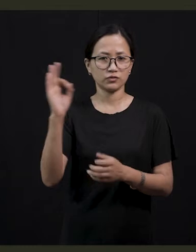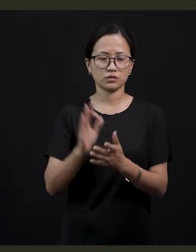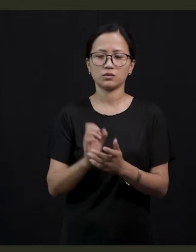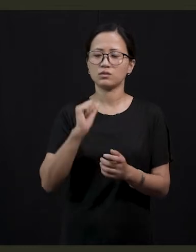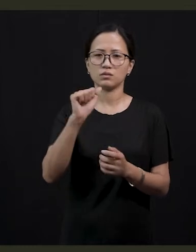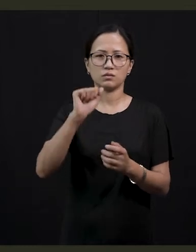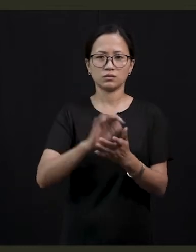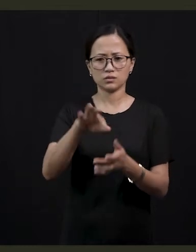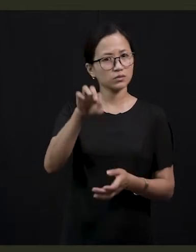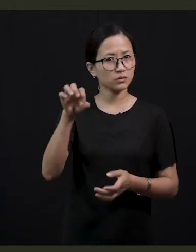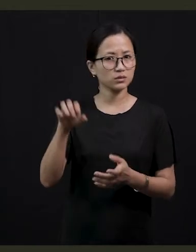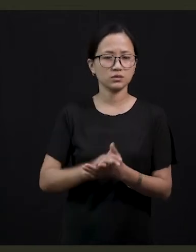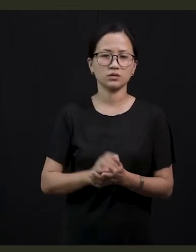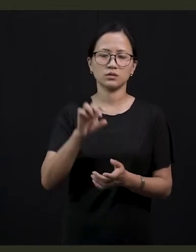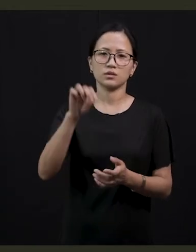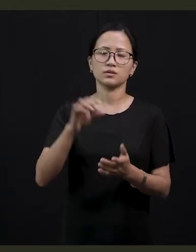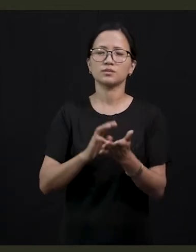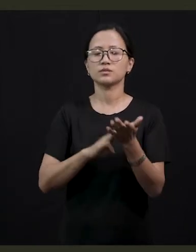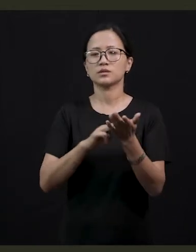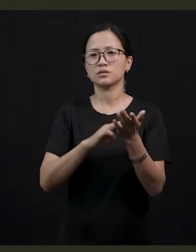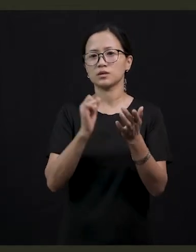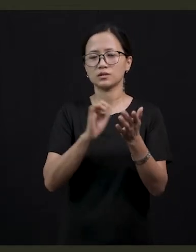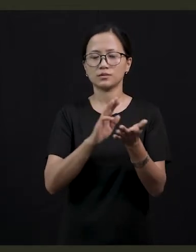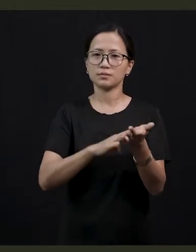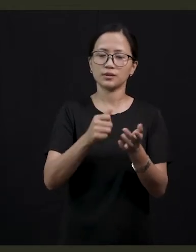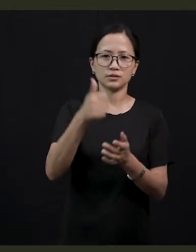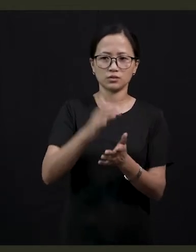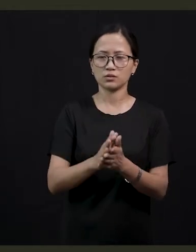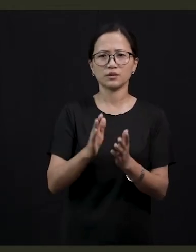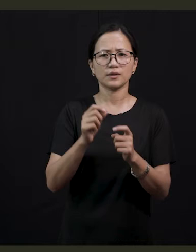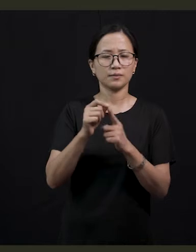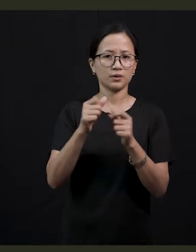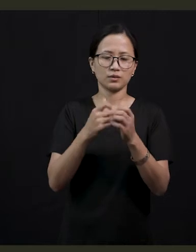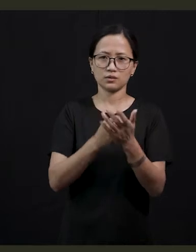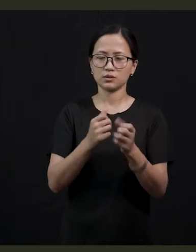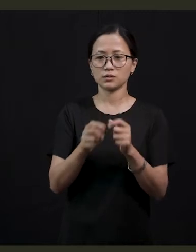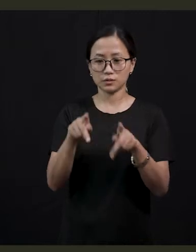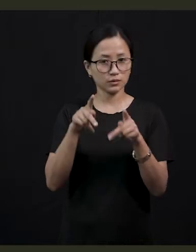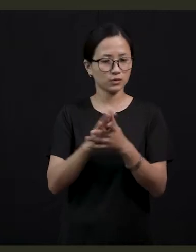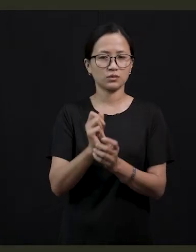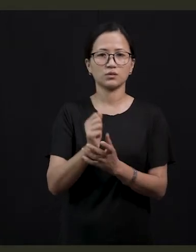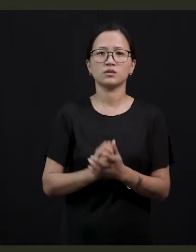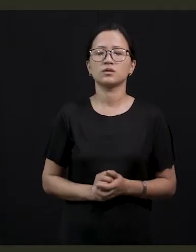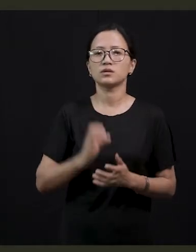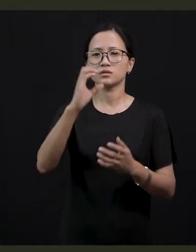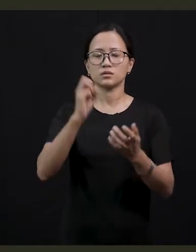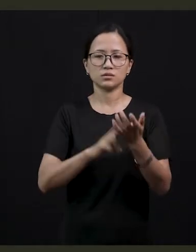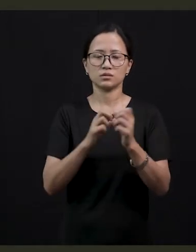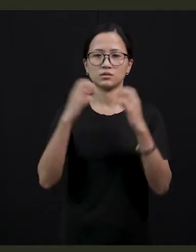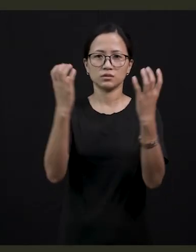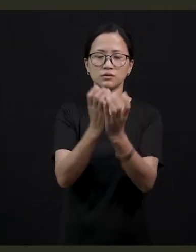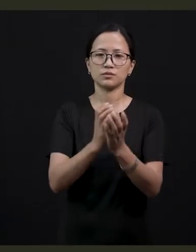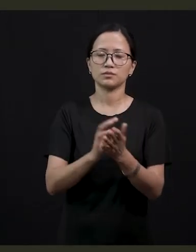He picks up ministers from his MLAs, from his party, and makes them into ministers. So the council of ministers